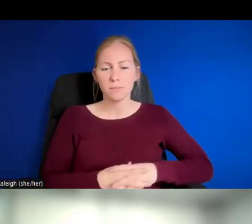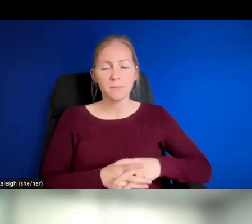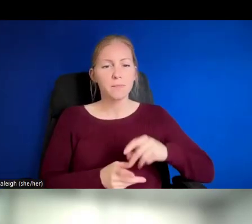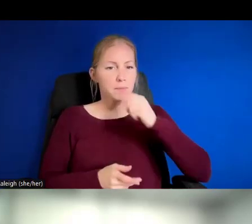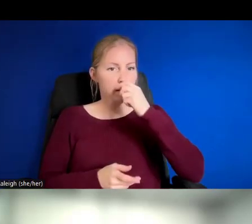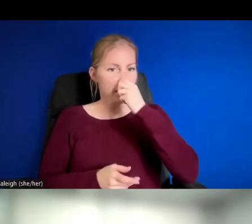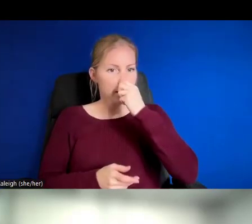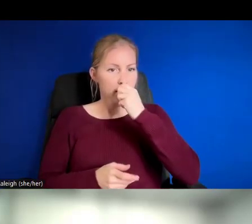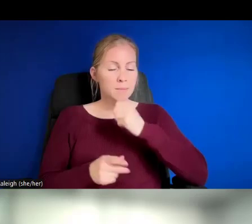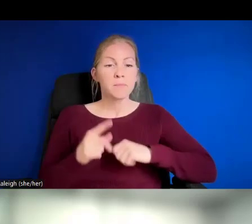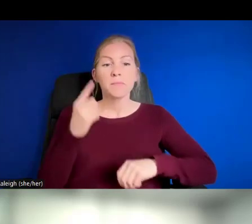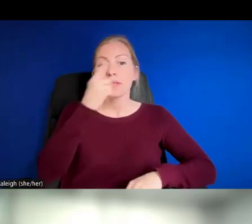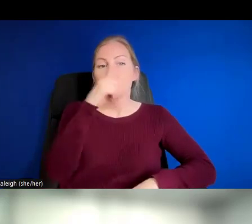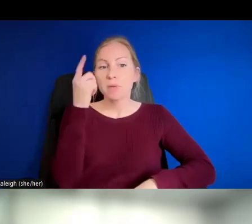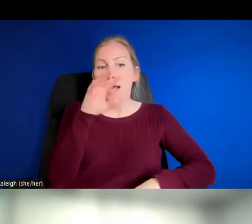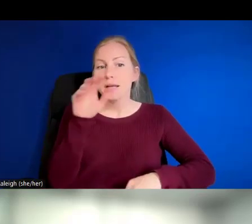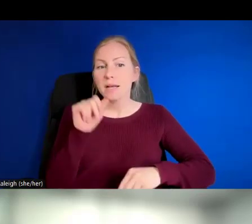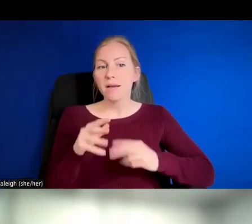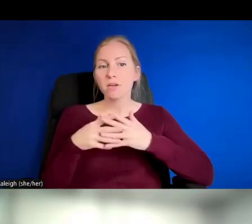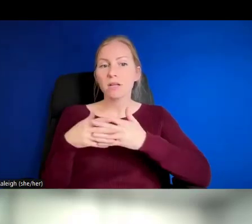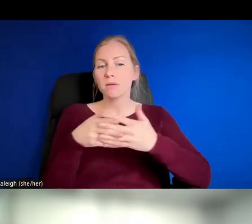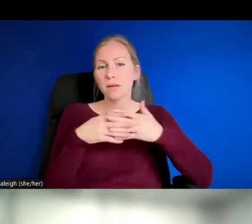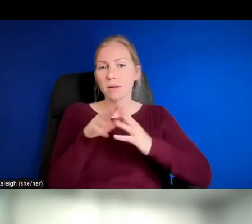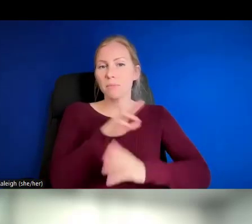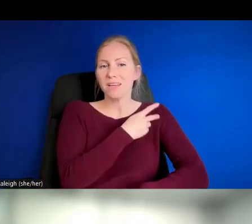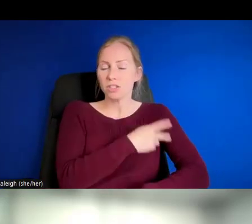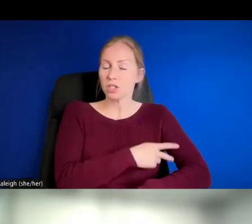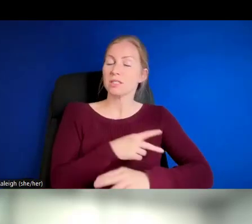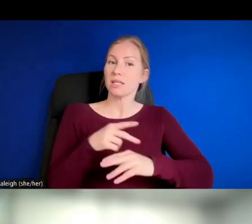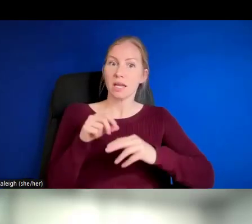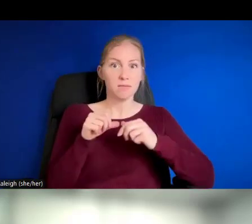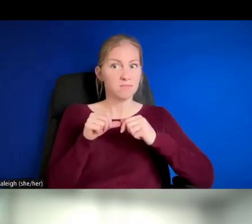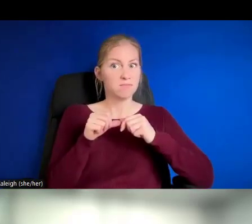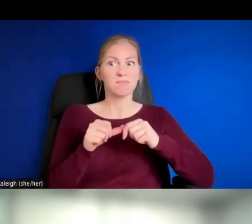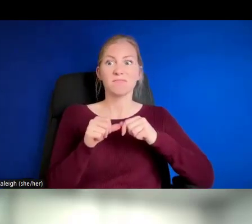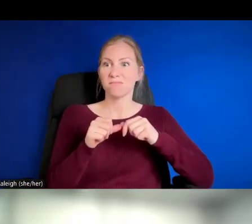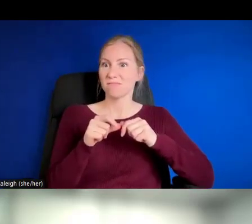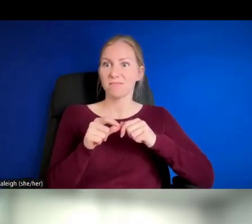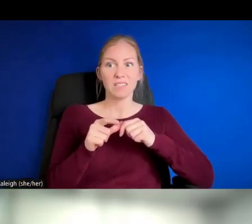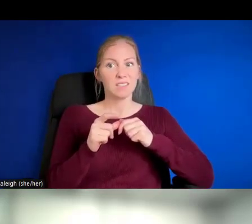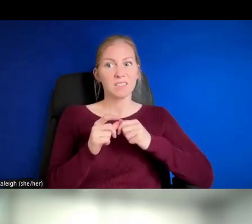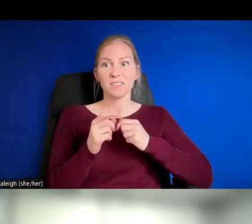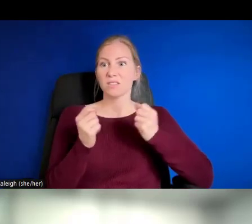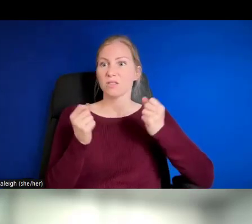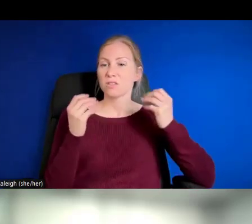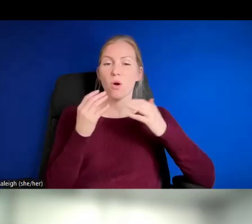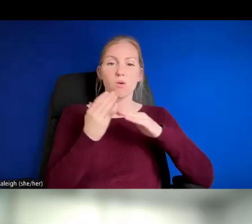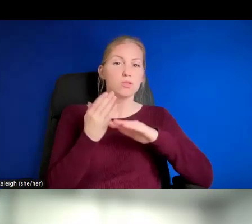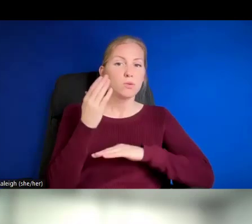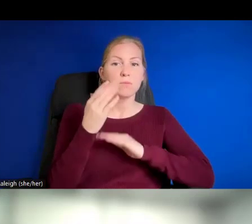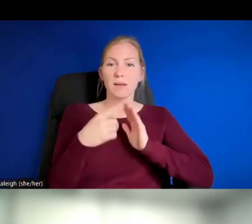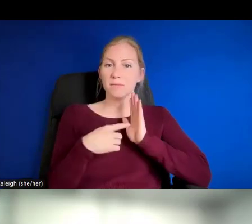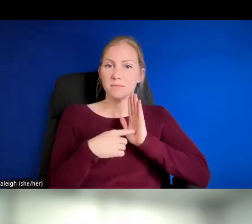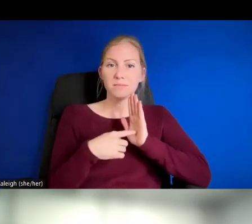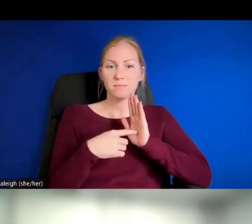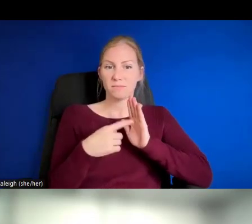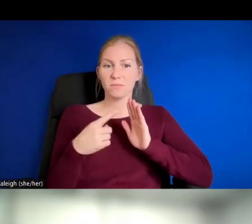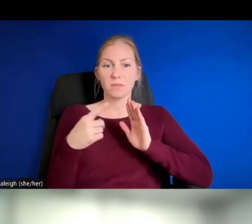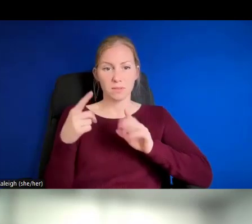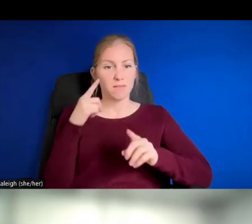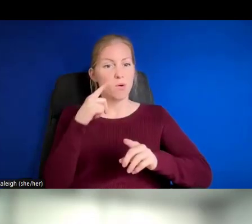Black and African American patients continue to be overrepresented in medication restraint administration at